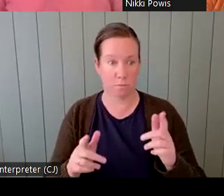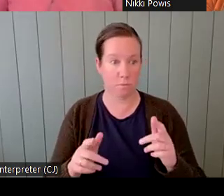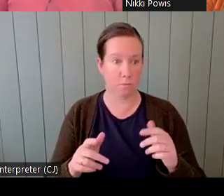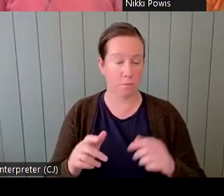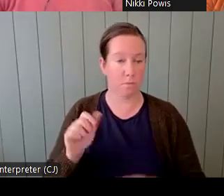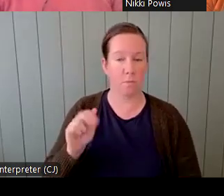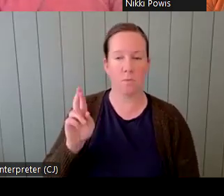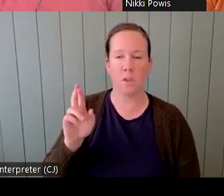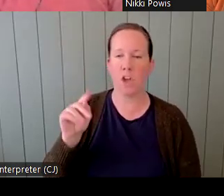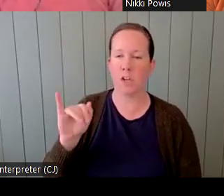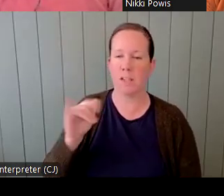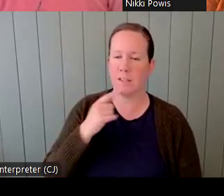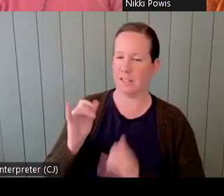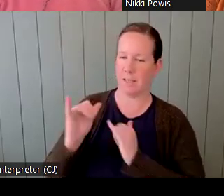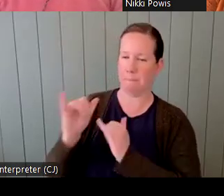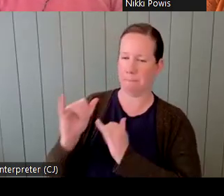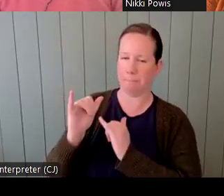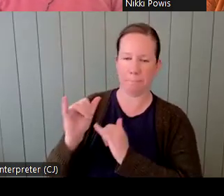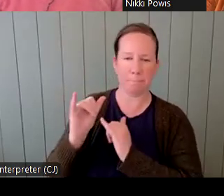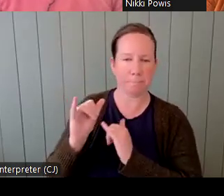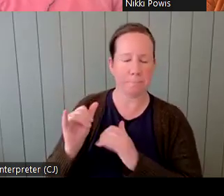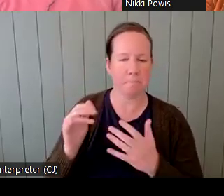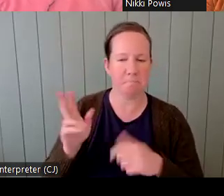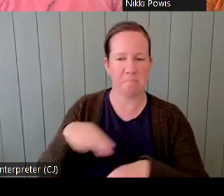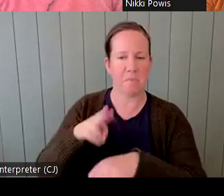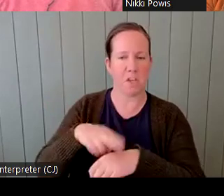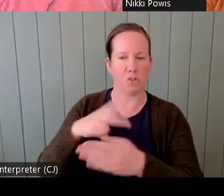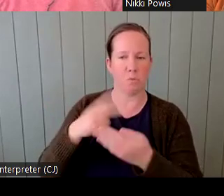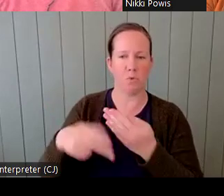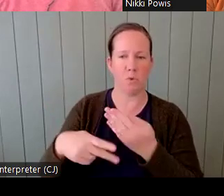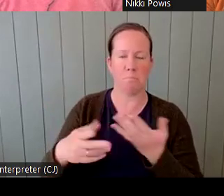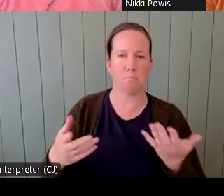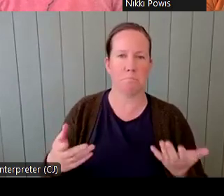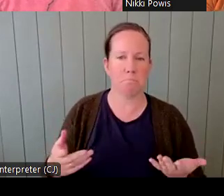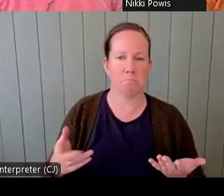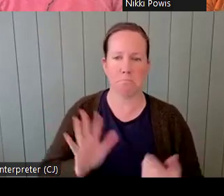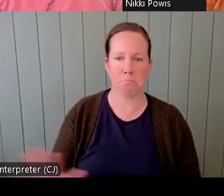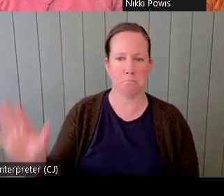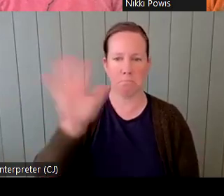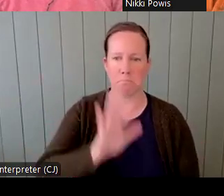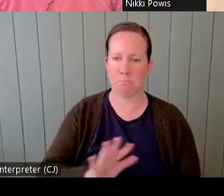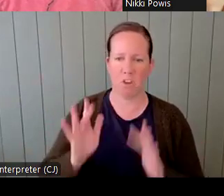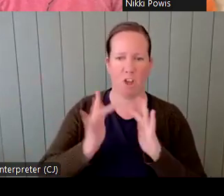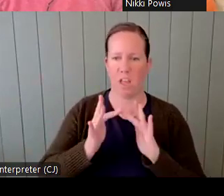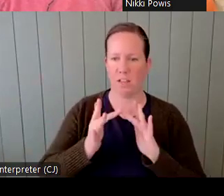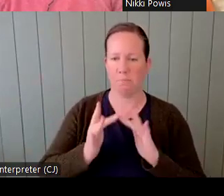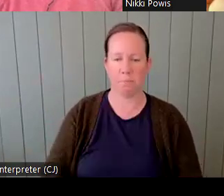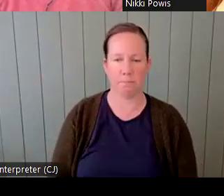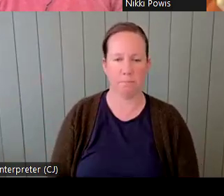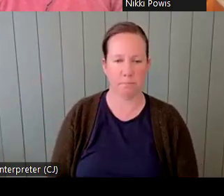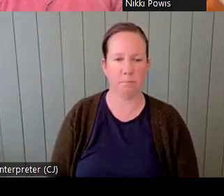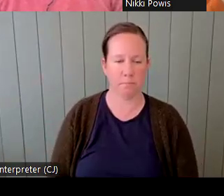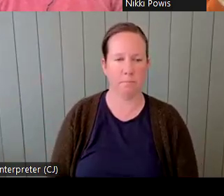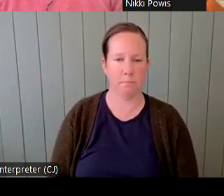go ahead. I would say the same for us. It's a national program. It's all done Yeah. virtually. Okay. So yeah, it